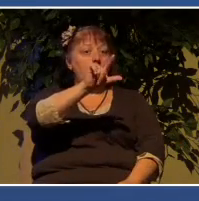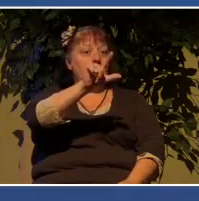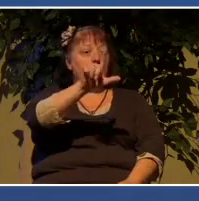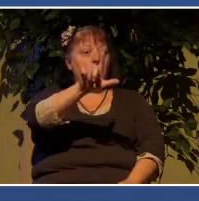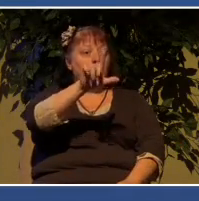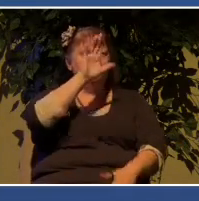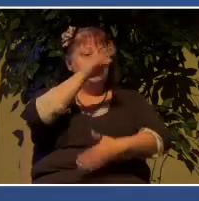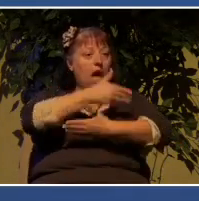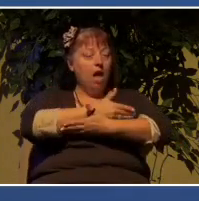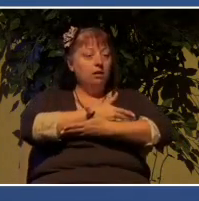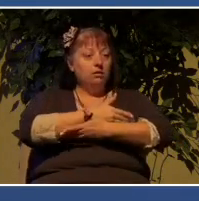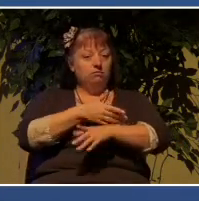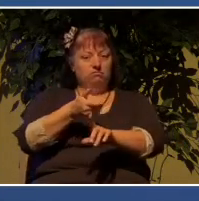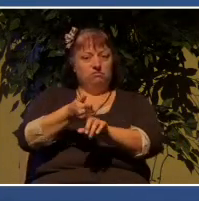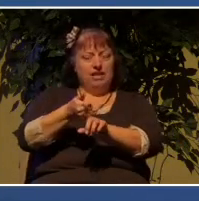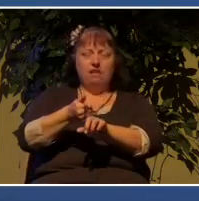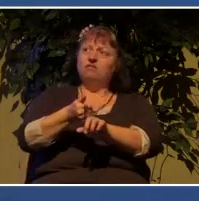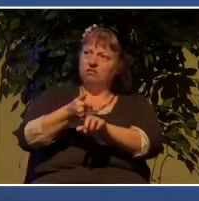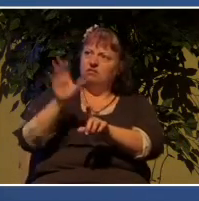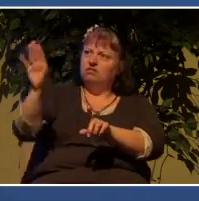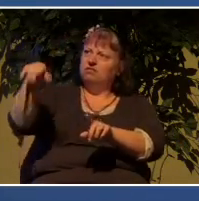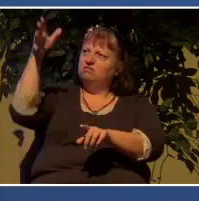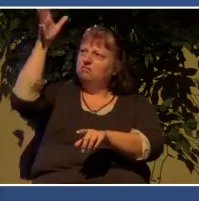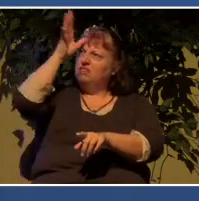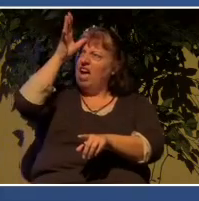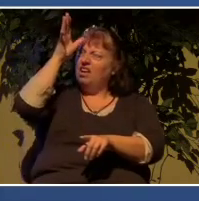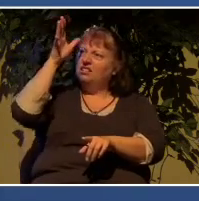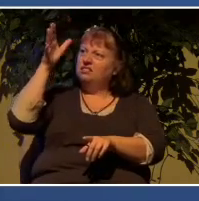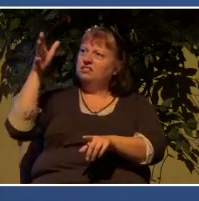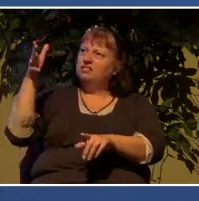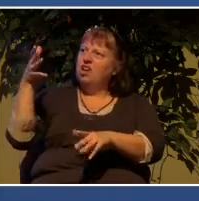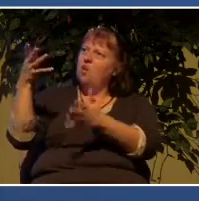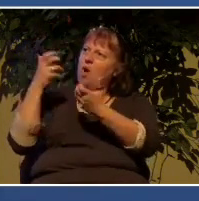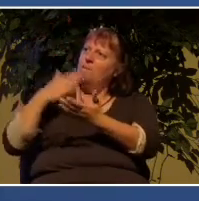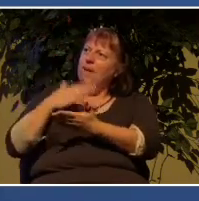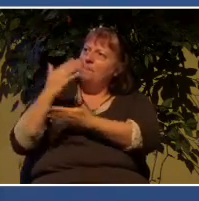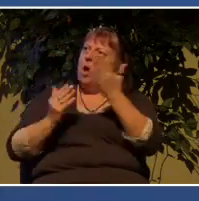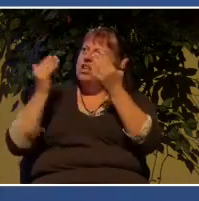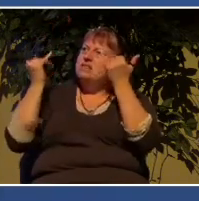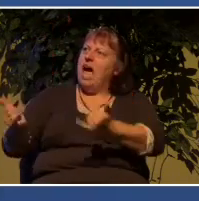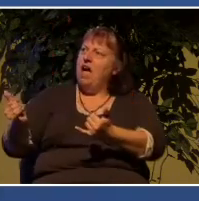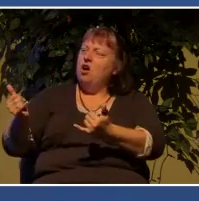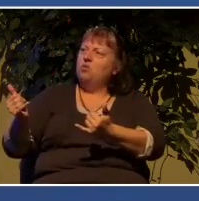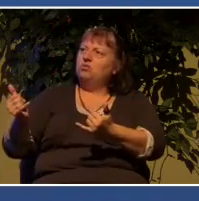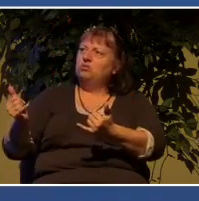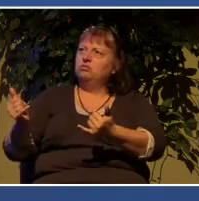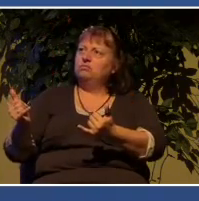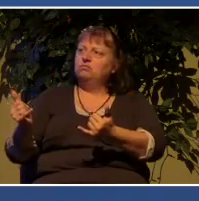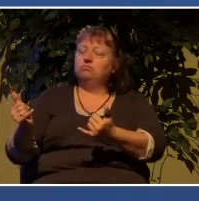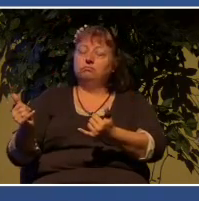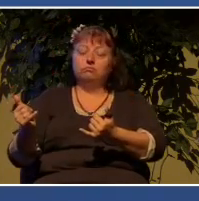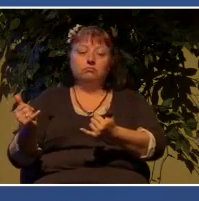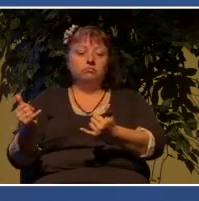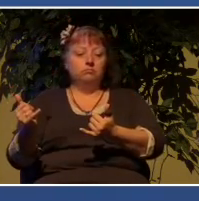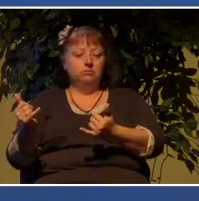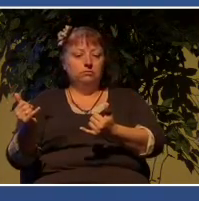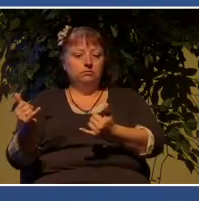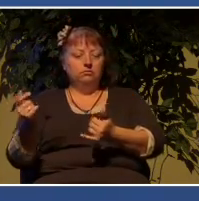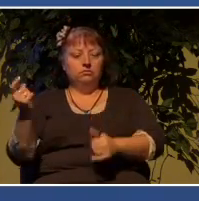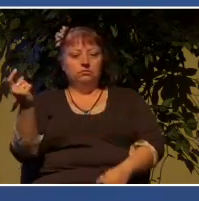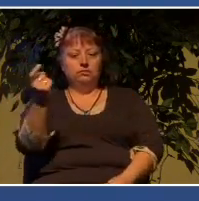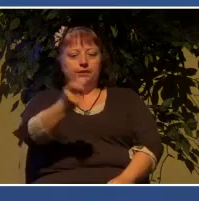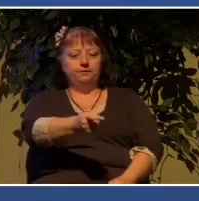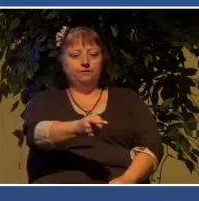me my share of the inheritance. What does the father do? Well, the father gives it to him and he lets him